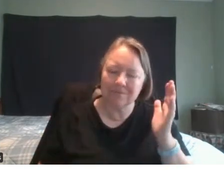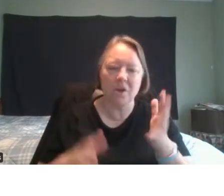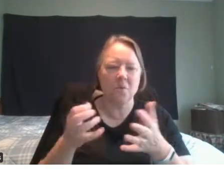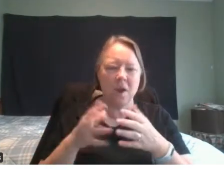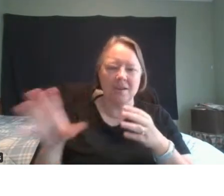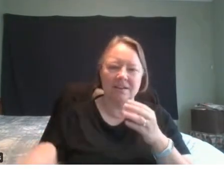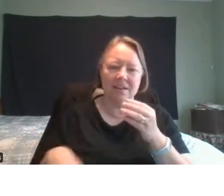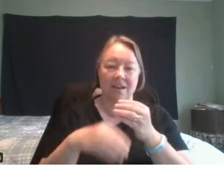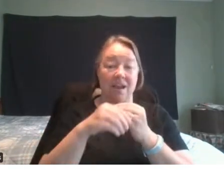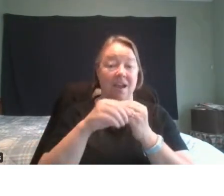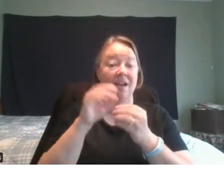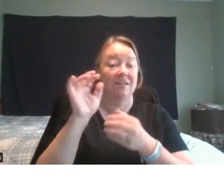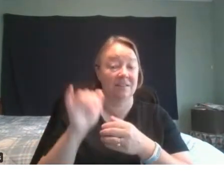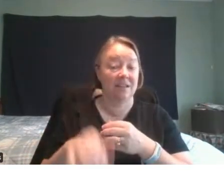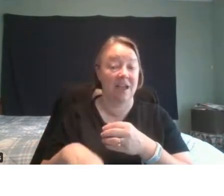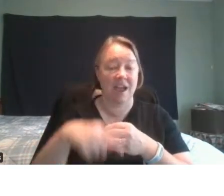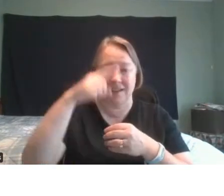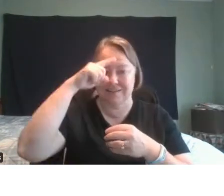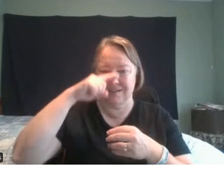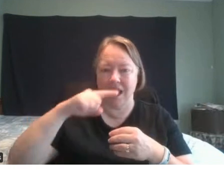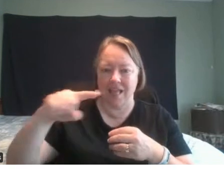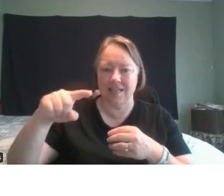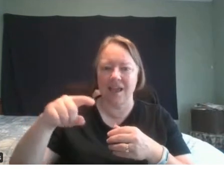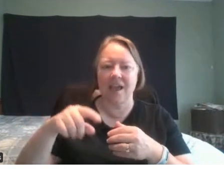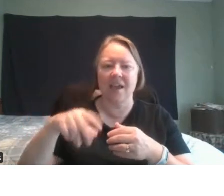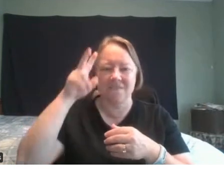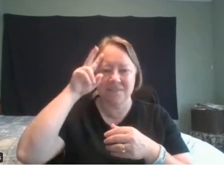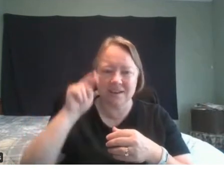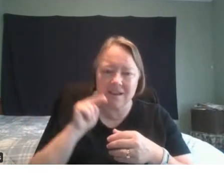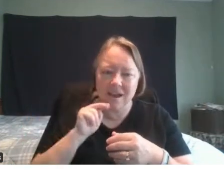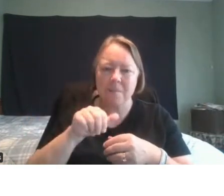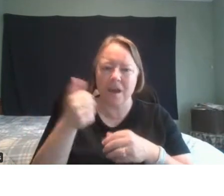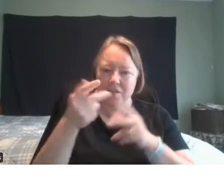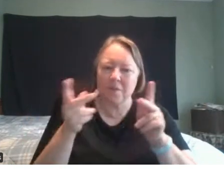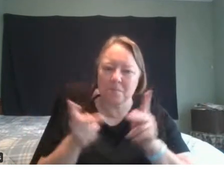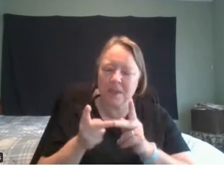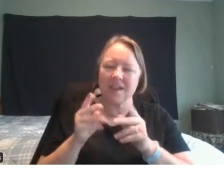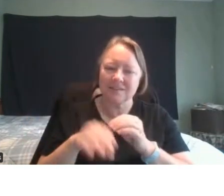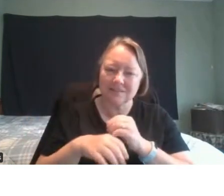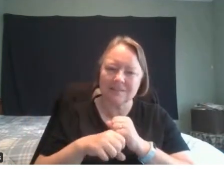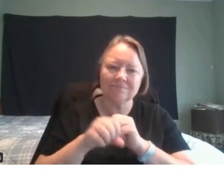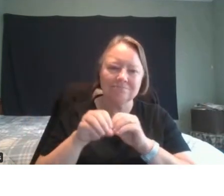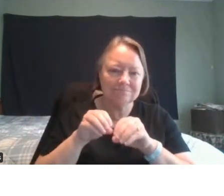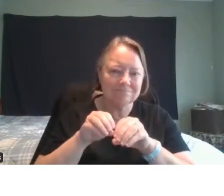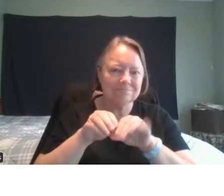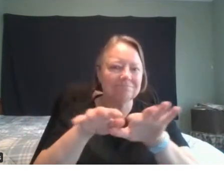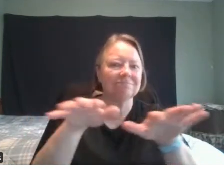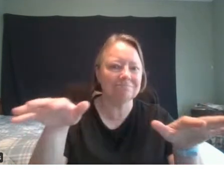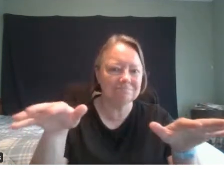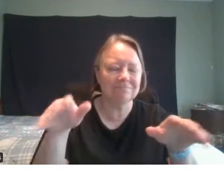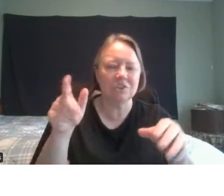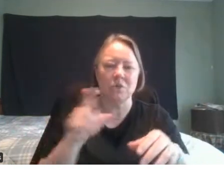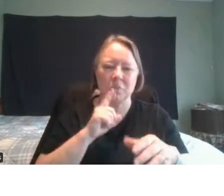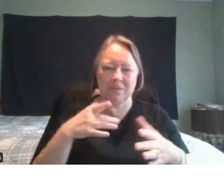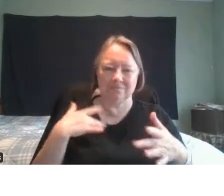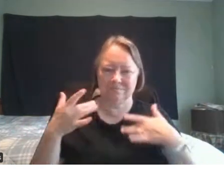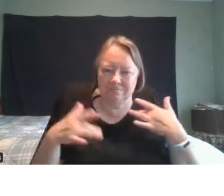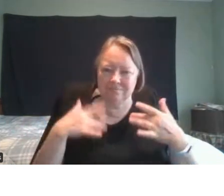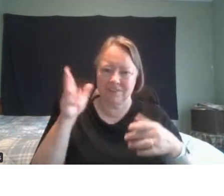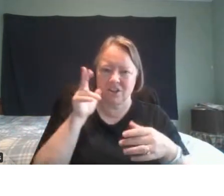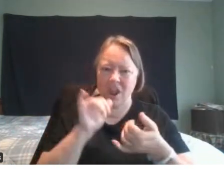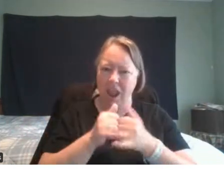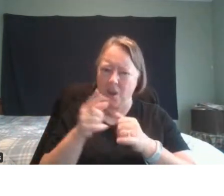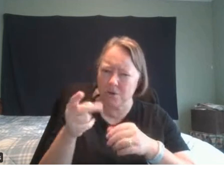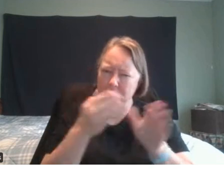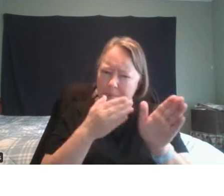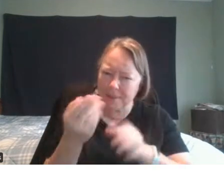that, Thailand, Vietnam, and other places. So just let us know. We're really eager to hear. How are you planning to